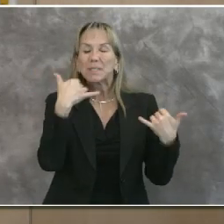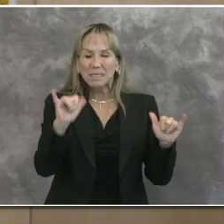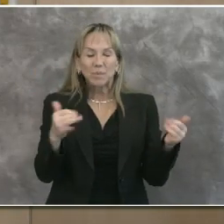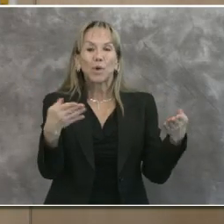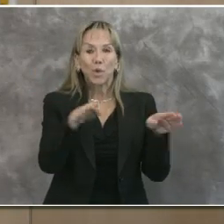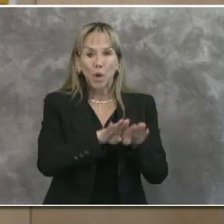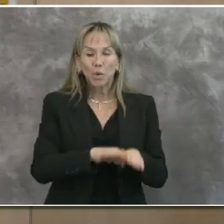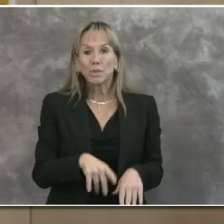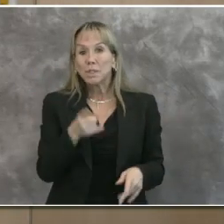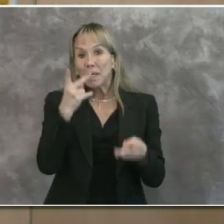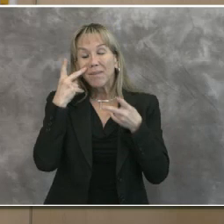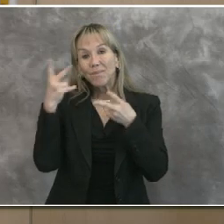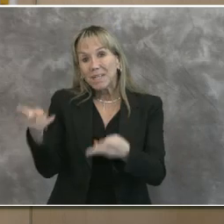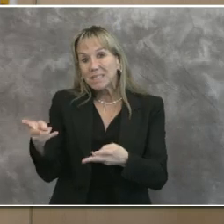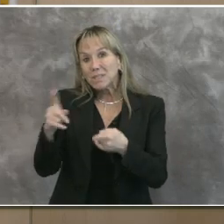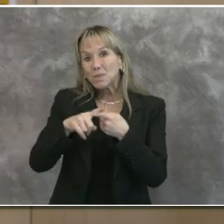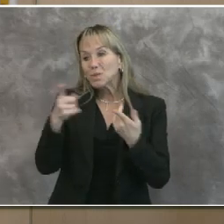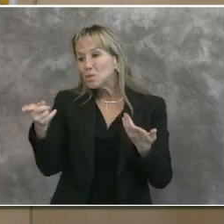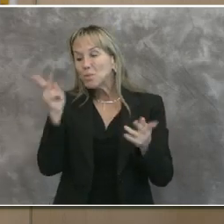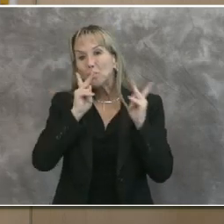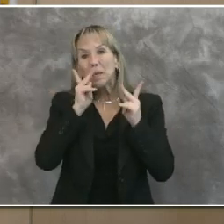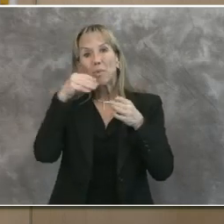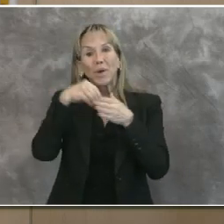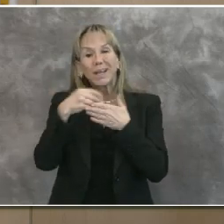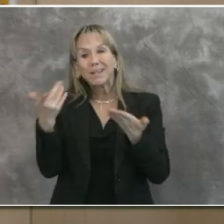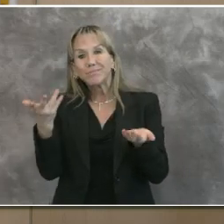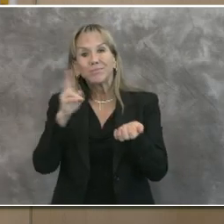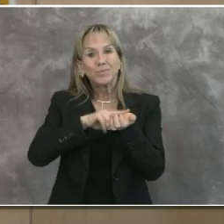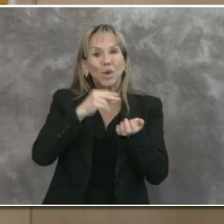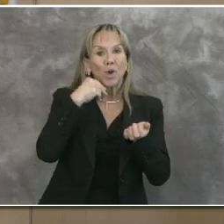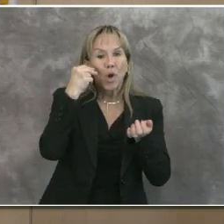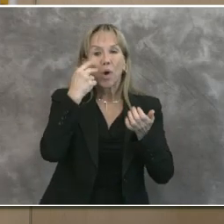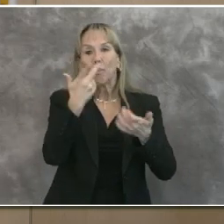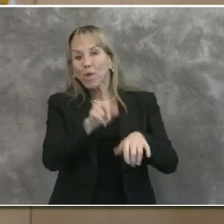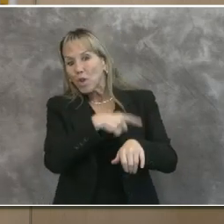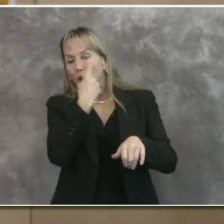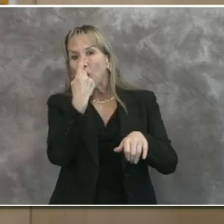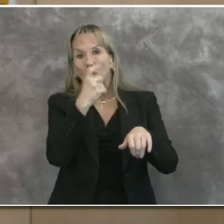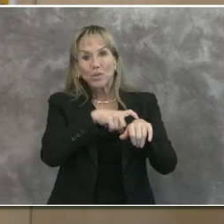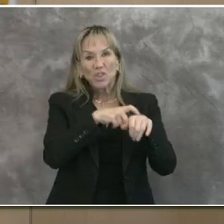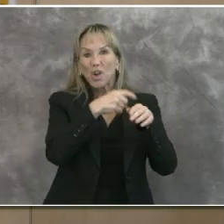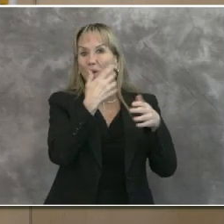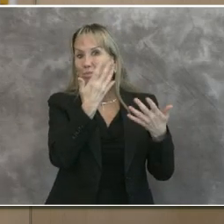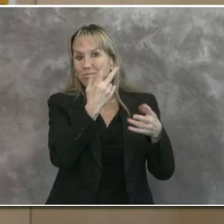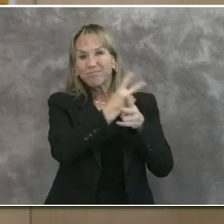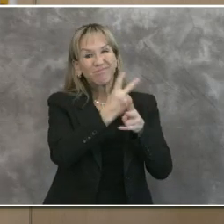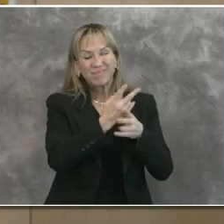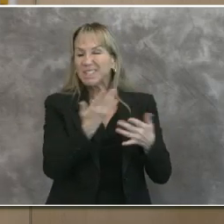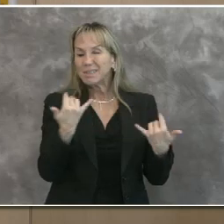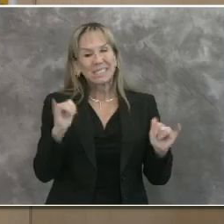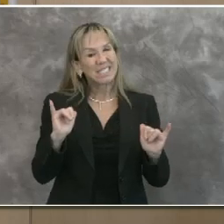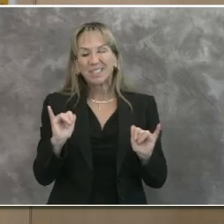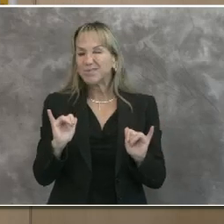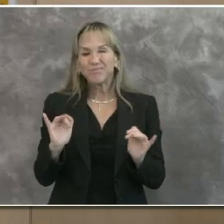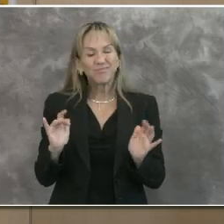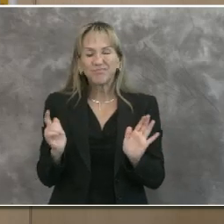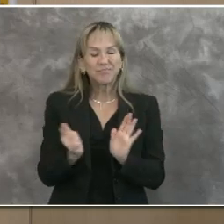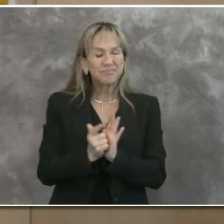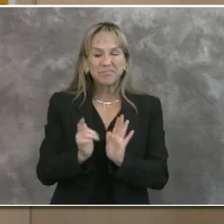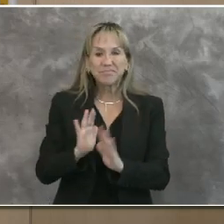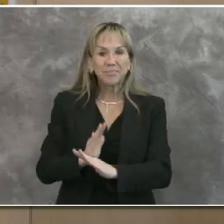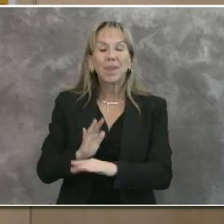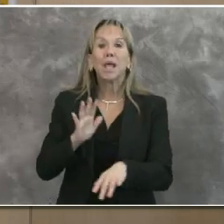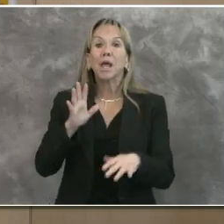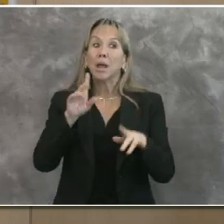long-term care facilities will continue to be prohibited, and necessary surgeries have been